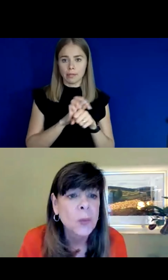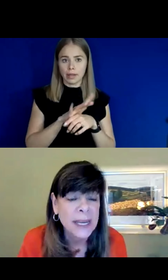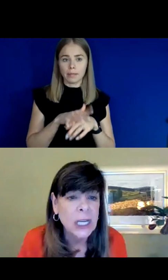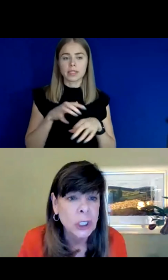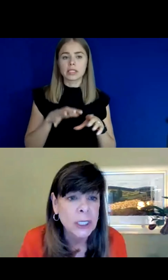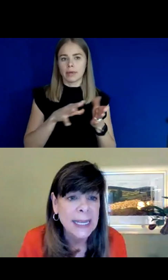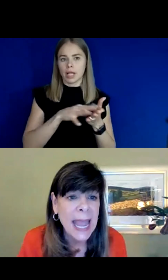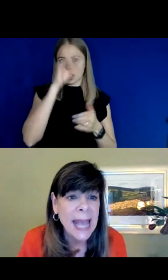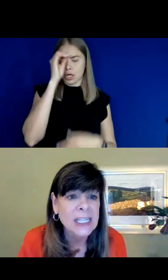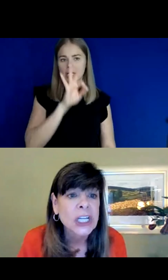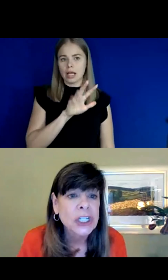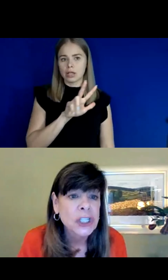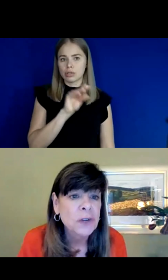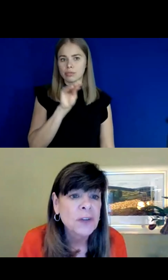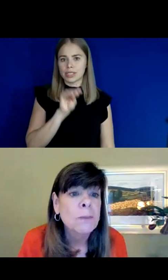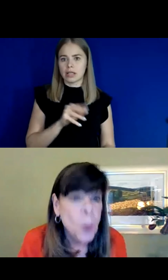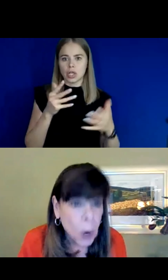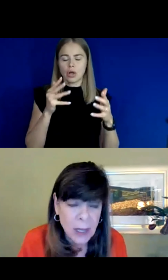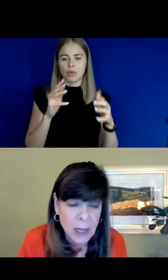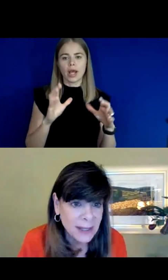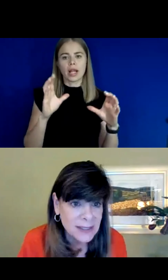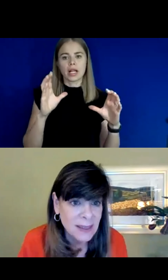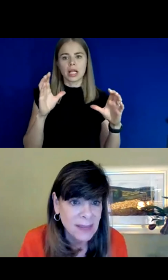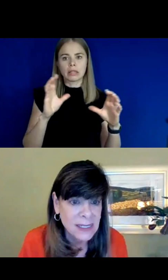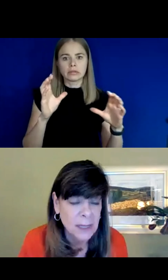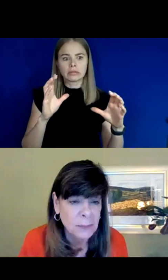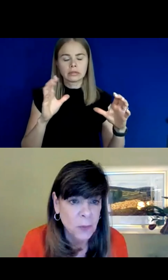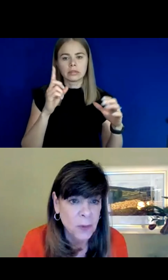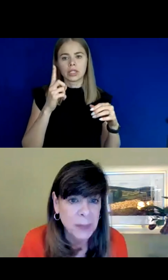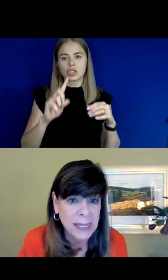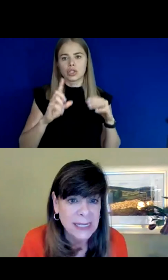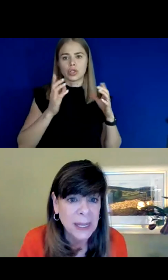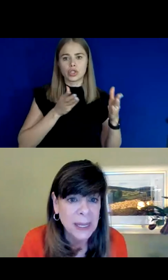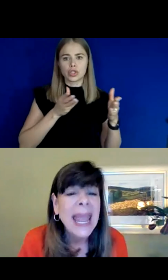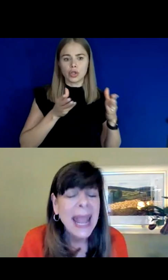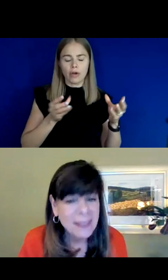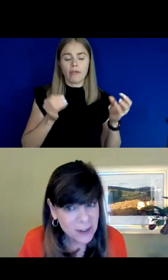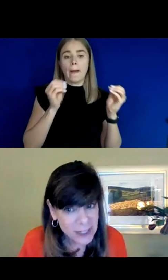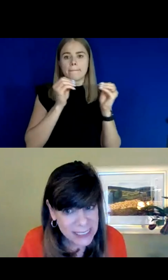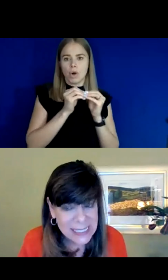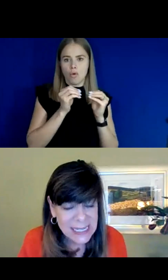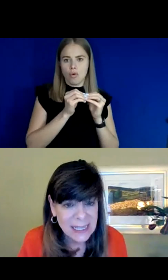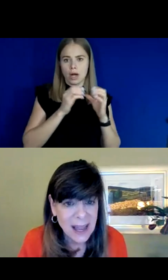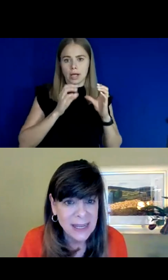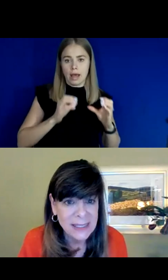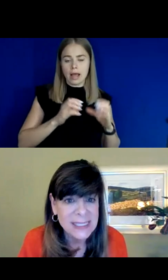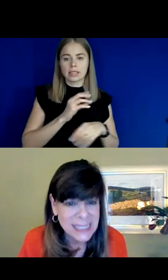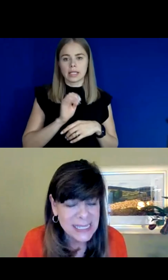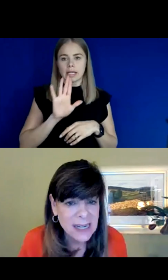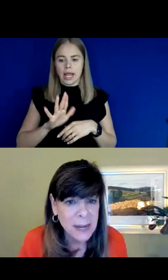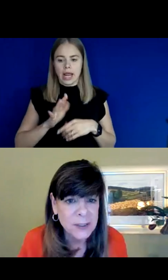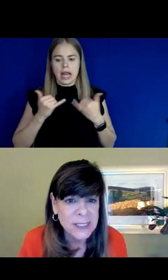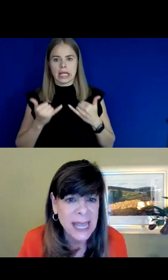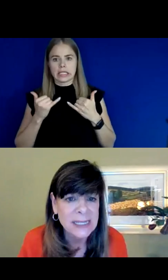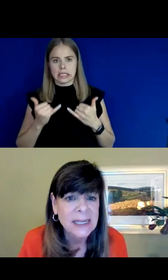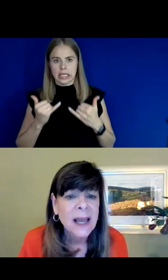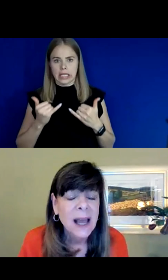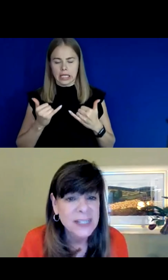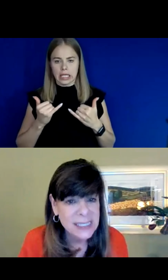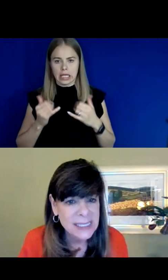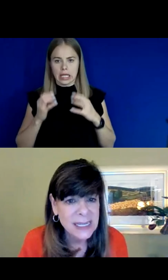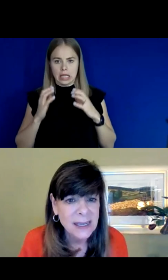were already looking at serving more clients than they did before the pandemic. And their existing clients,